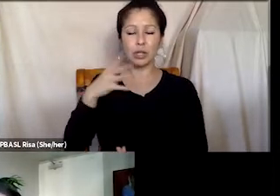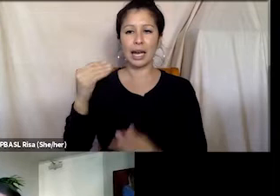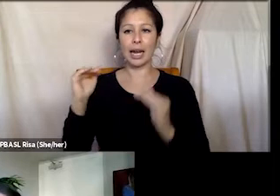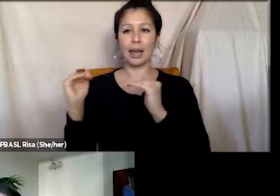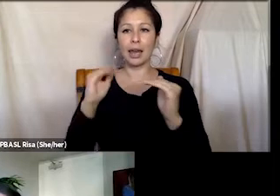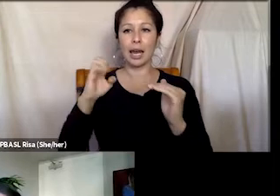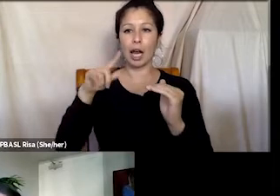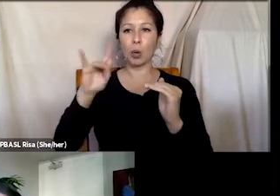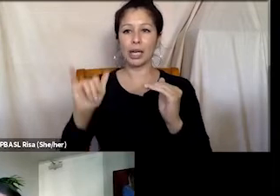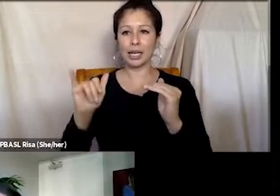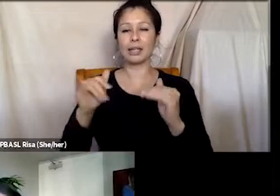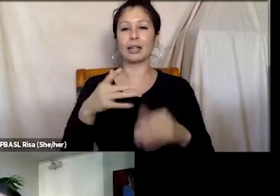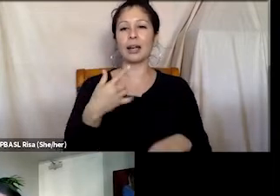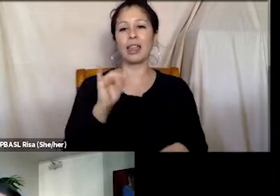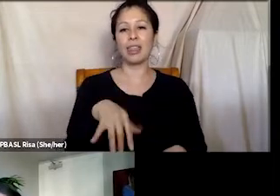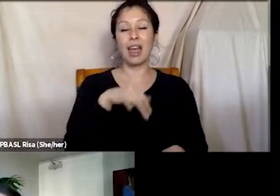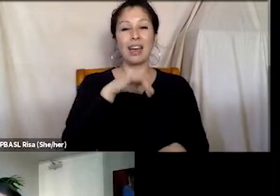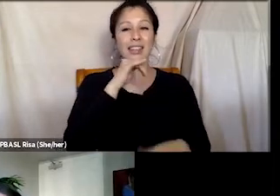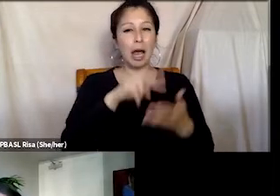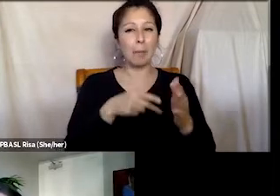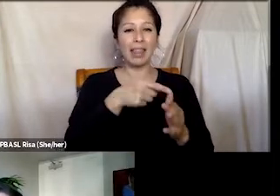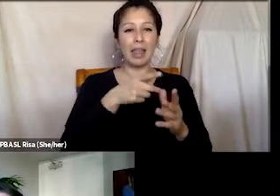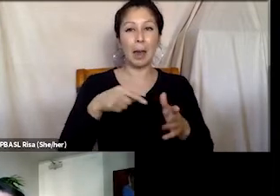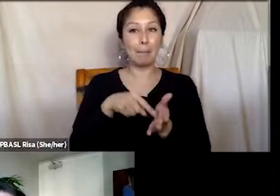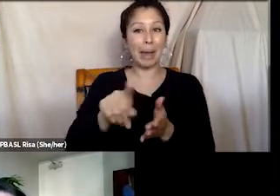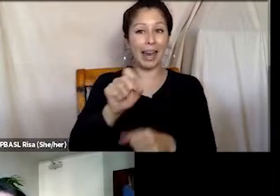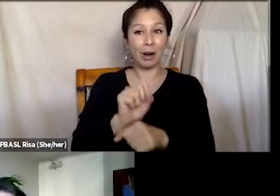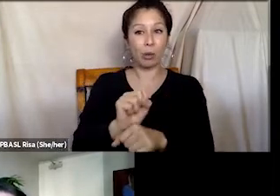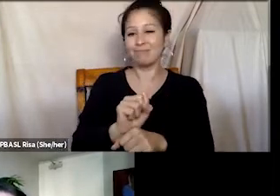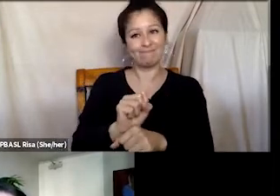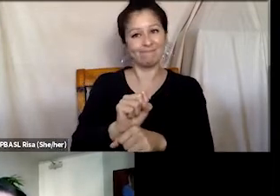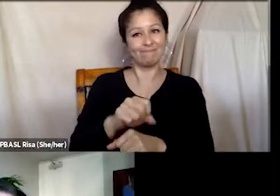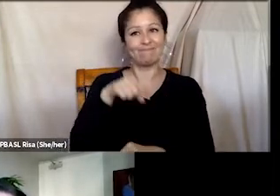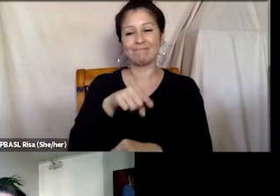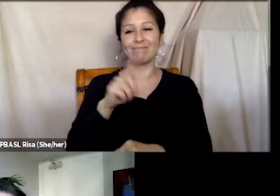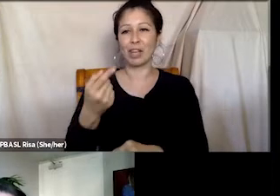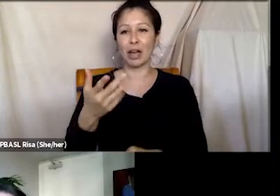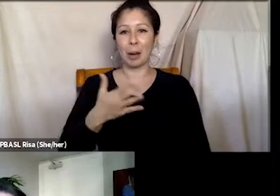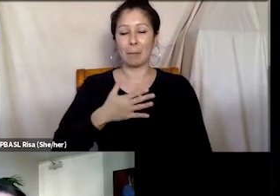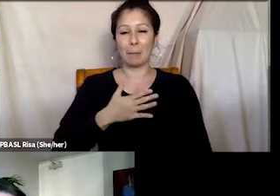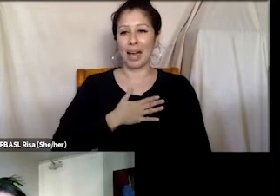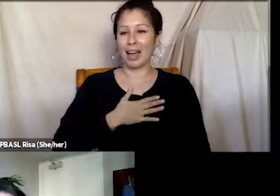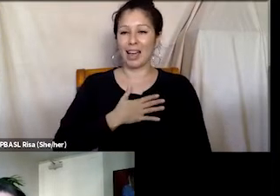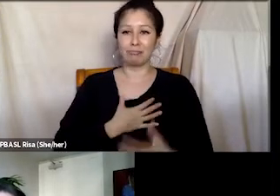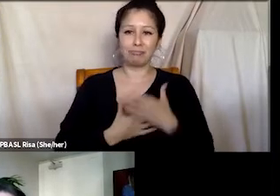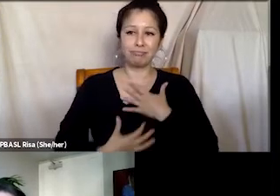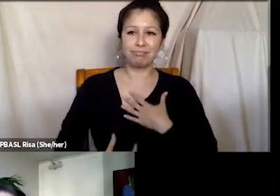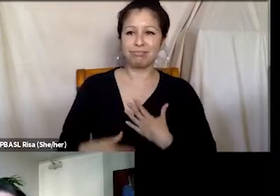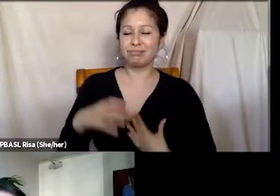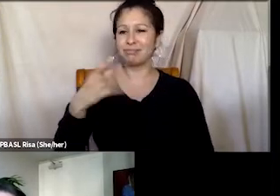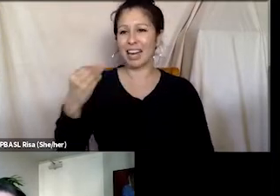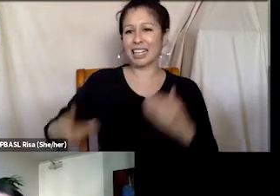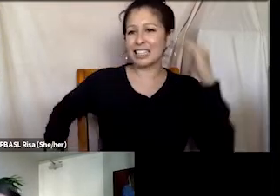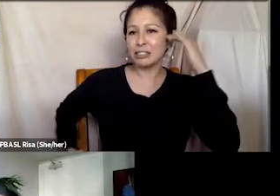equity. And that's not to say these are paid positions. This is just driven by passion and